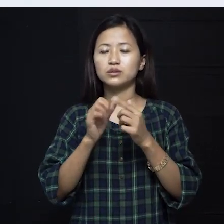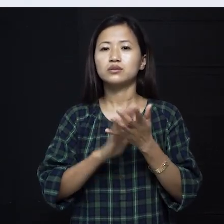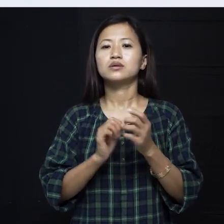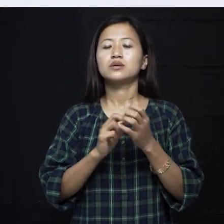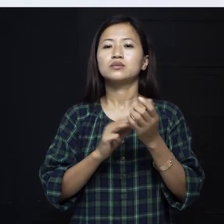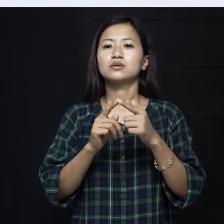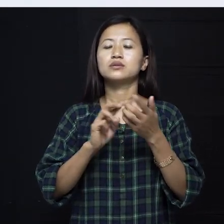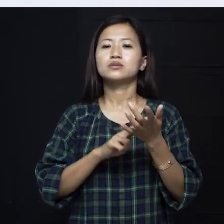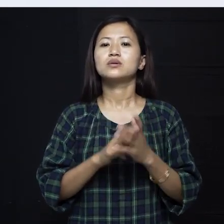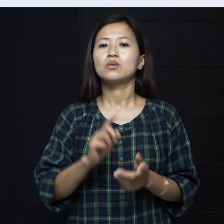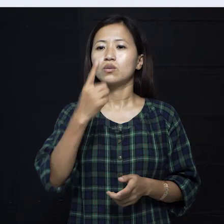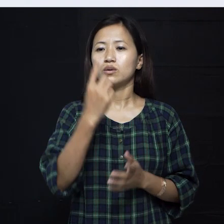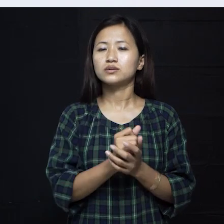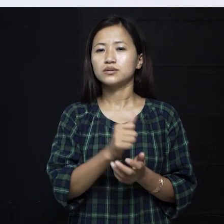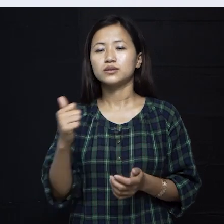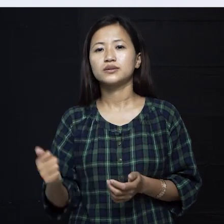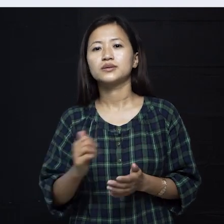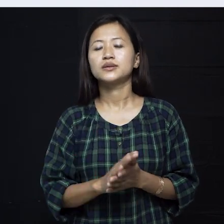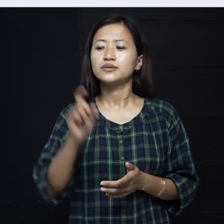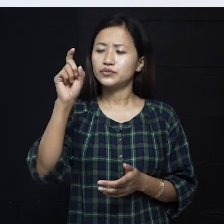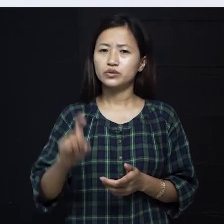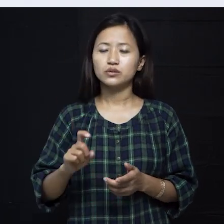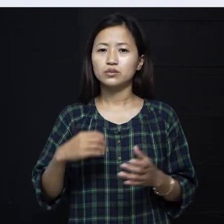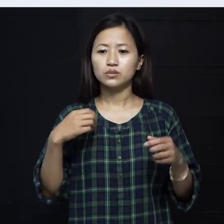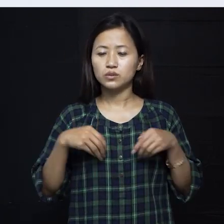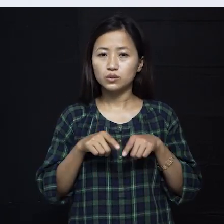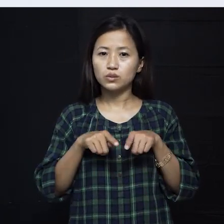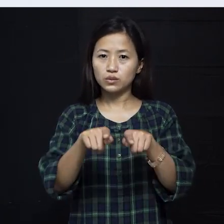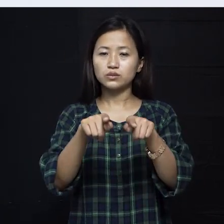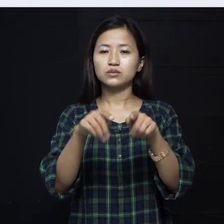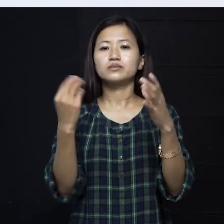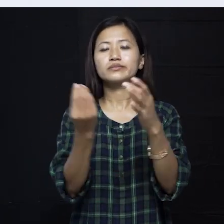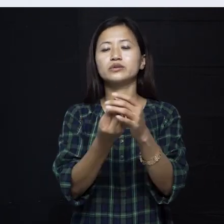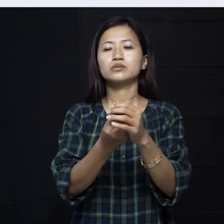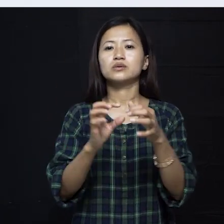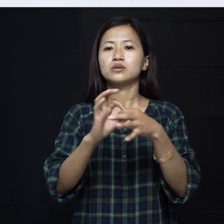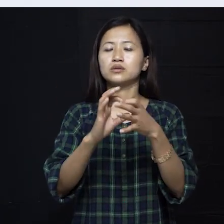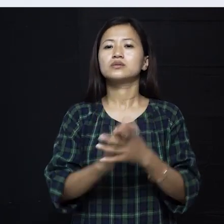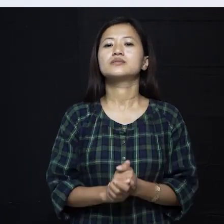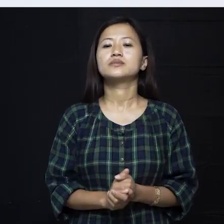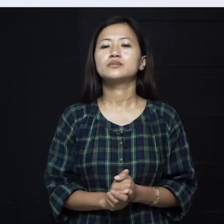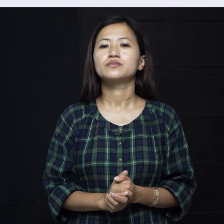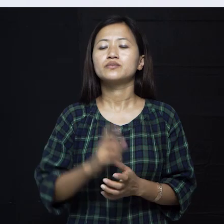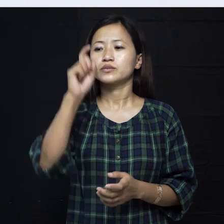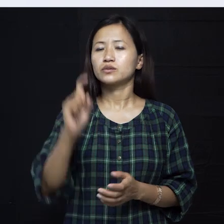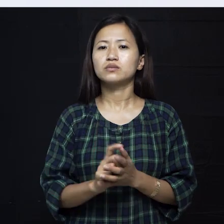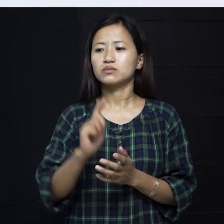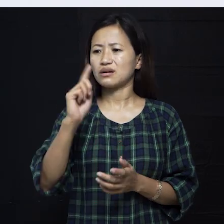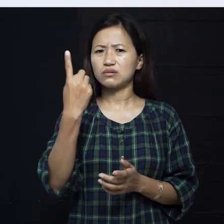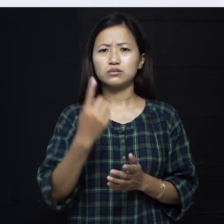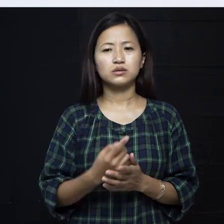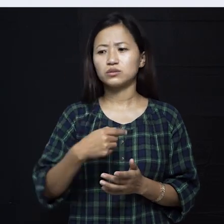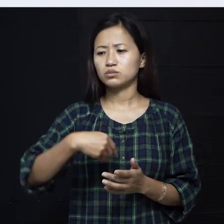one another, okay? They complement one another. They need to go together. Both of them, they need one another. Okay, alone they cannot